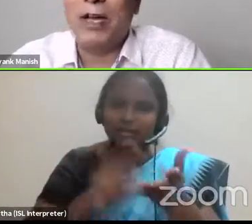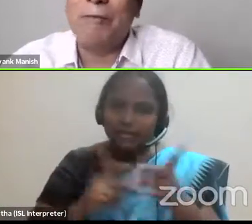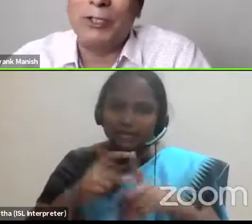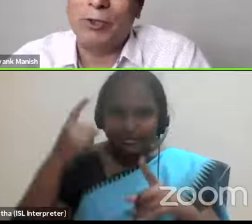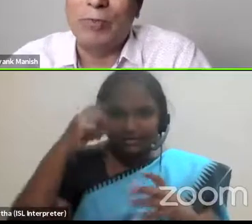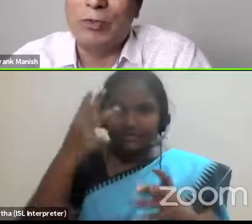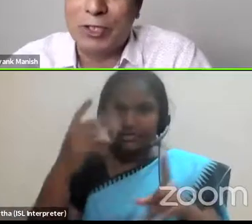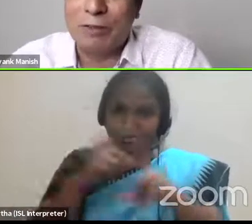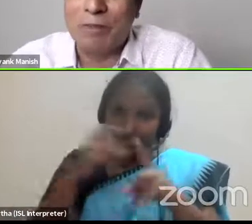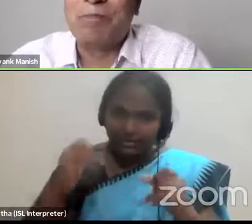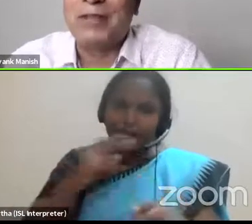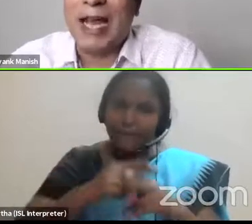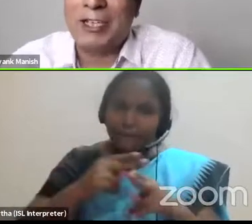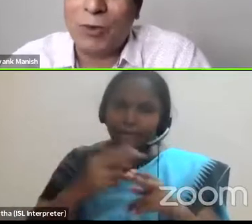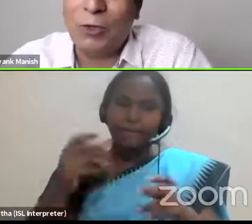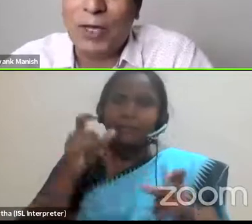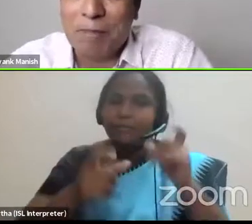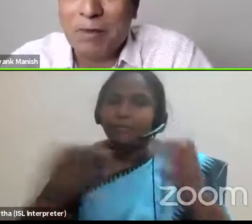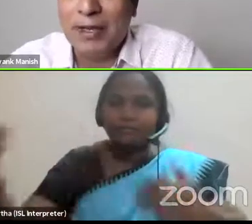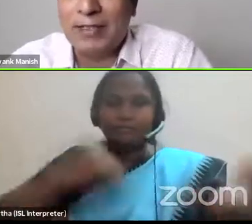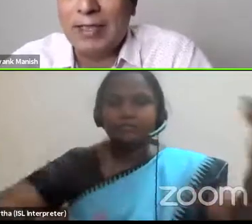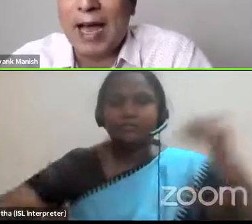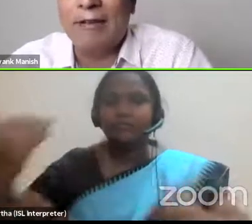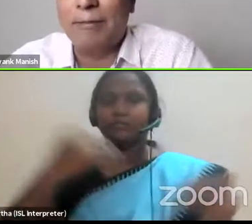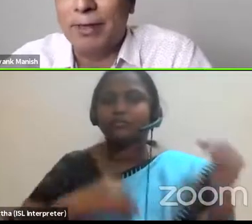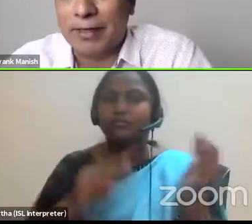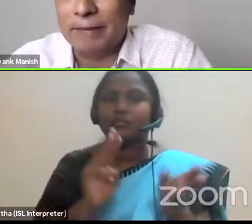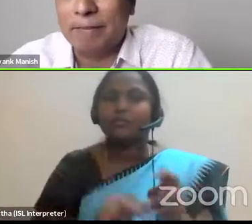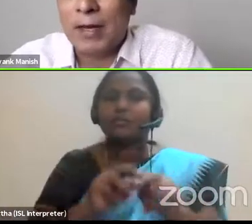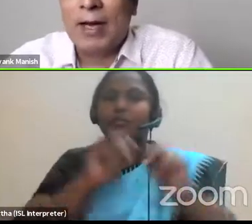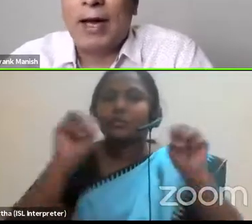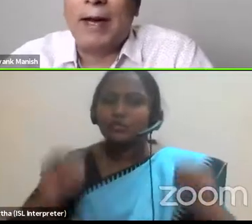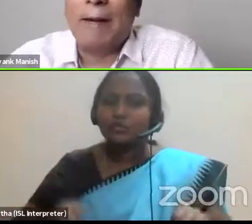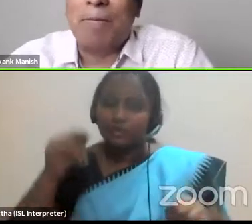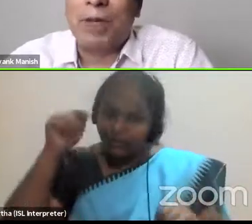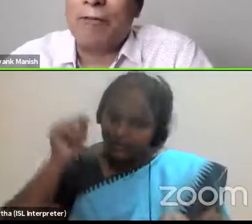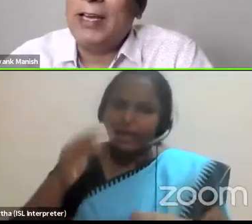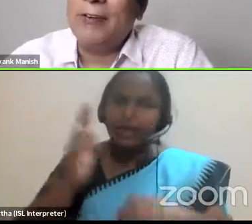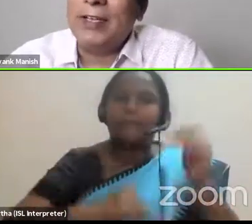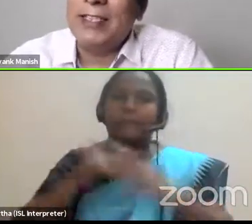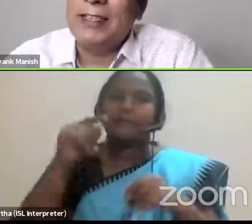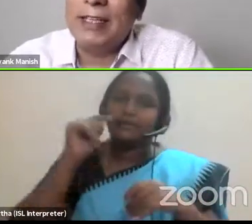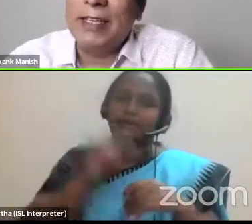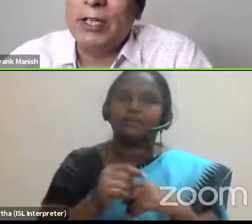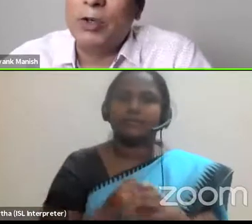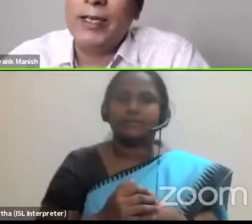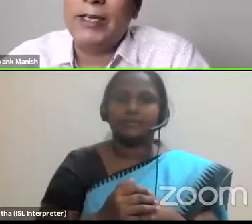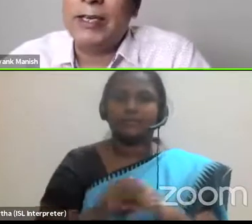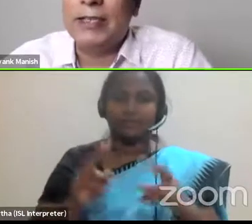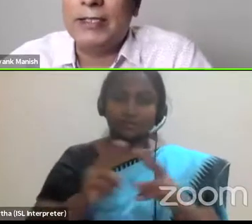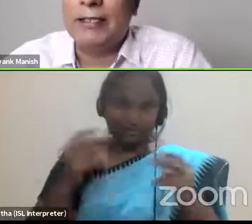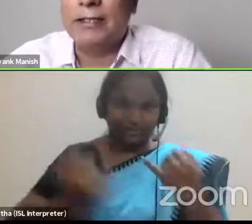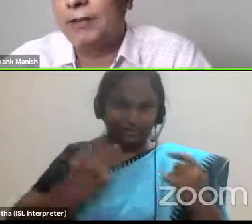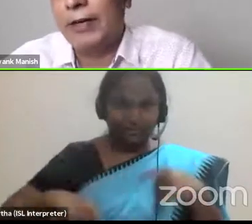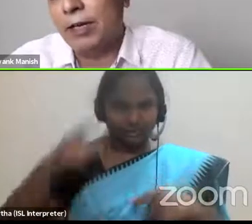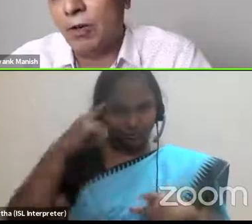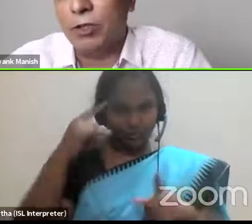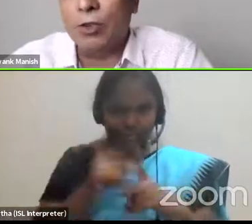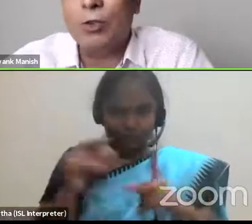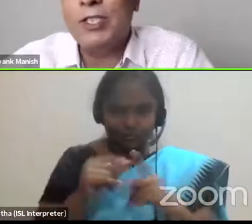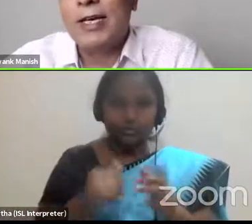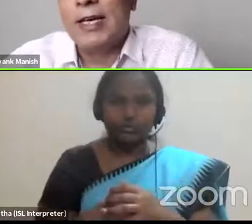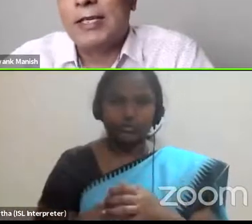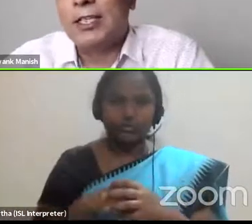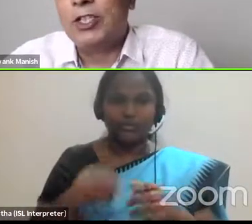when people come into the museum. That's what we are implementing at the building. A very interesting thing that we're doing is the 3D